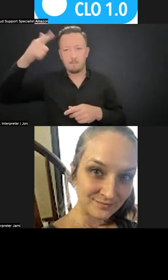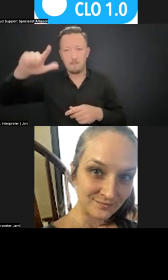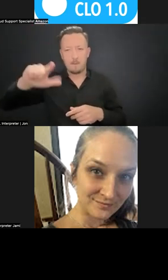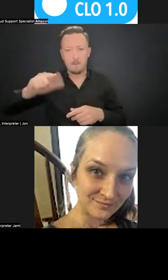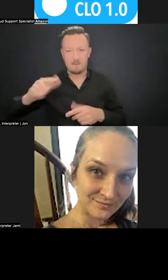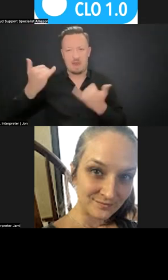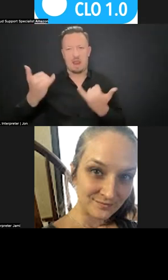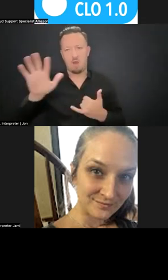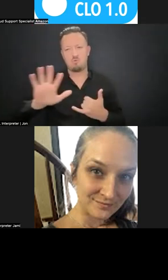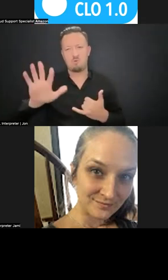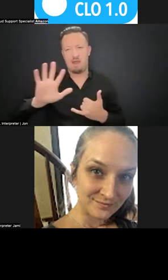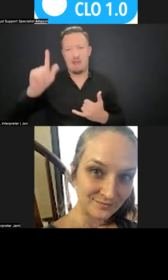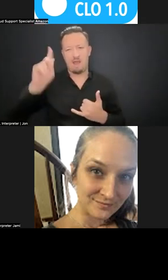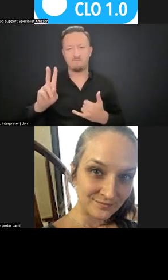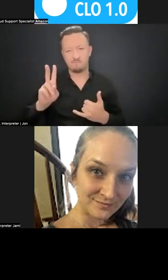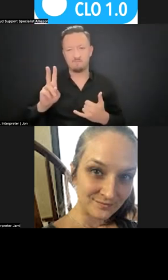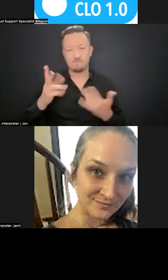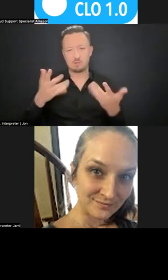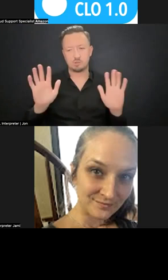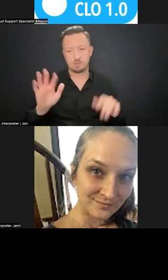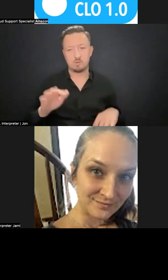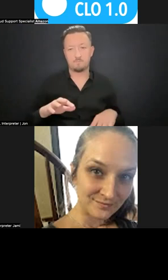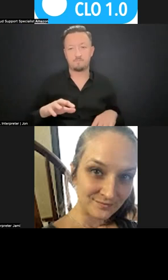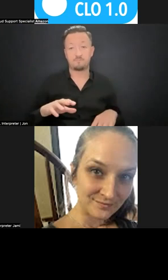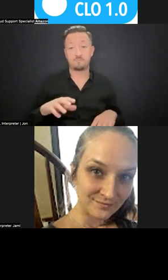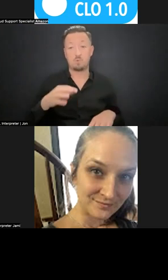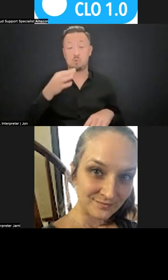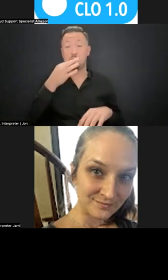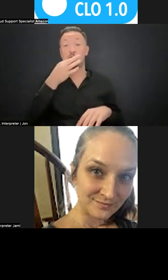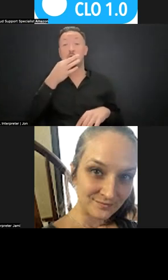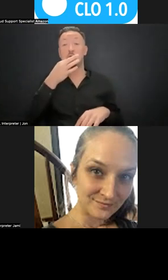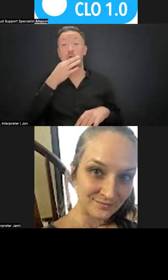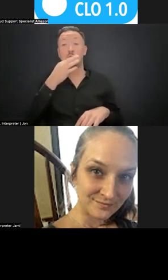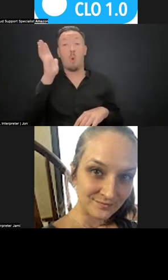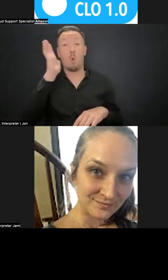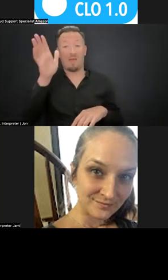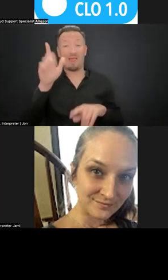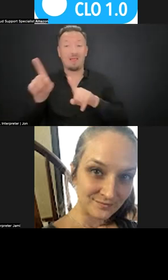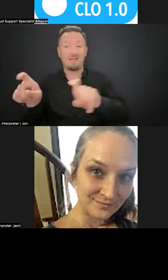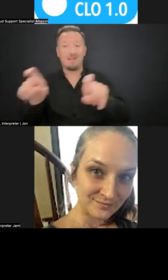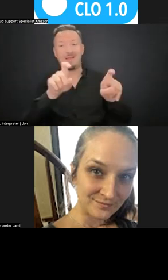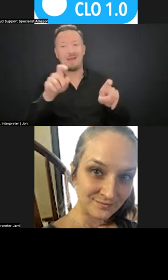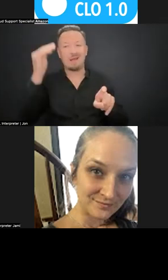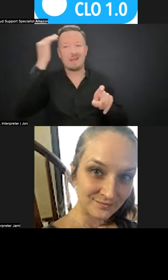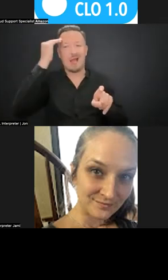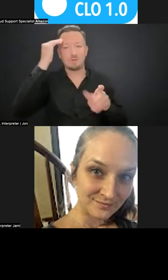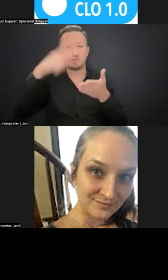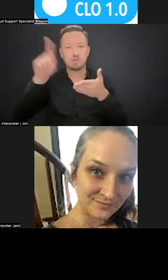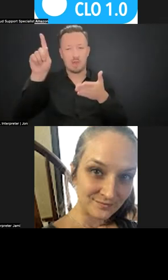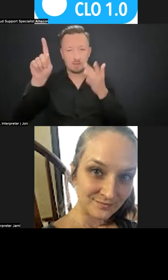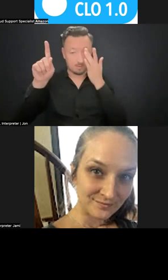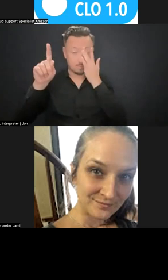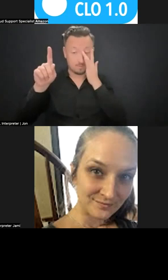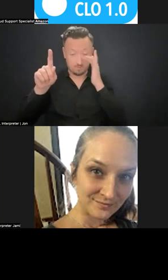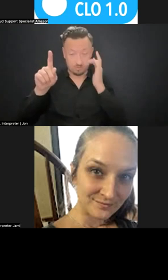But so far we looked at, and your knowledge checks are coming up. So get ready for those, and we'll let you work through